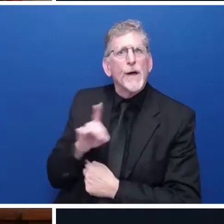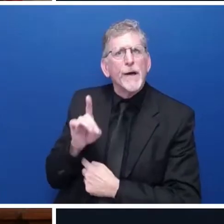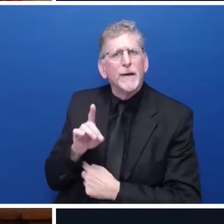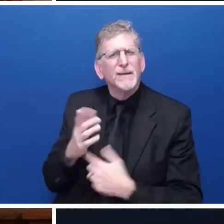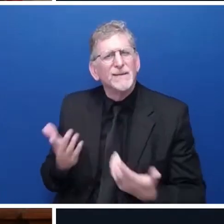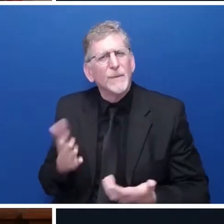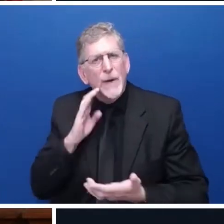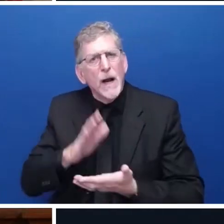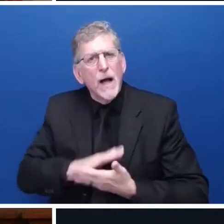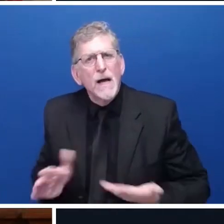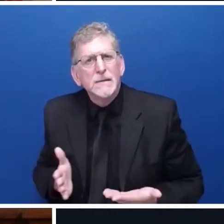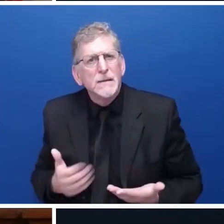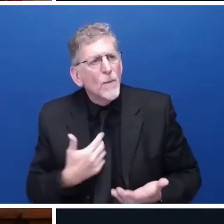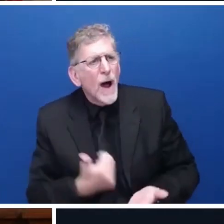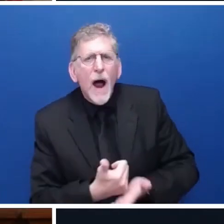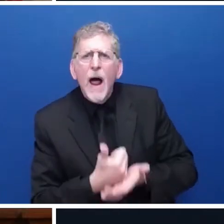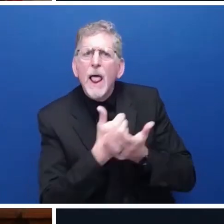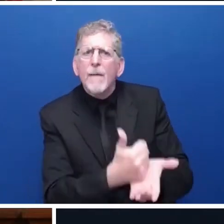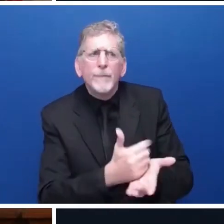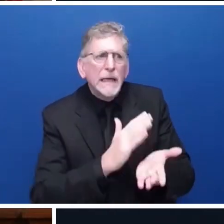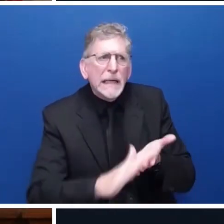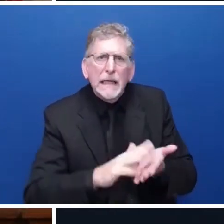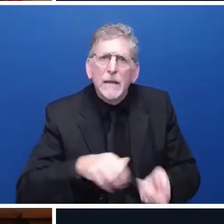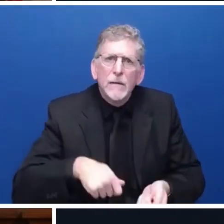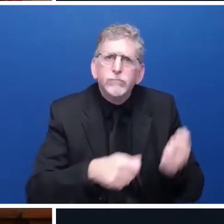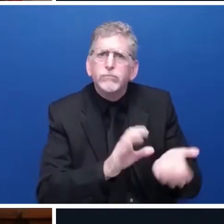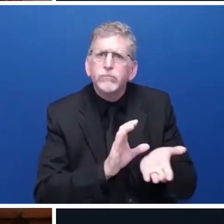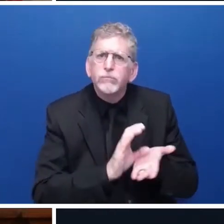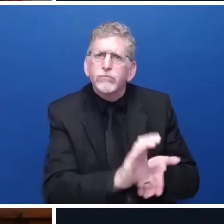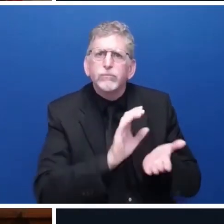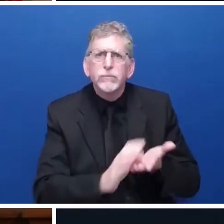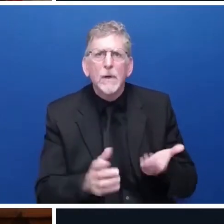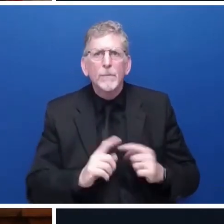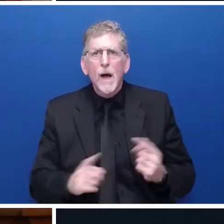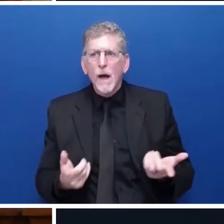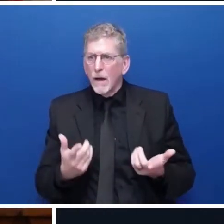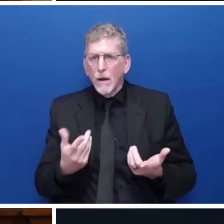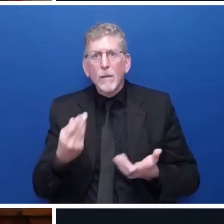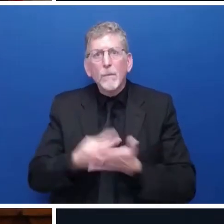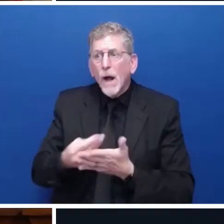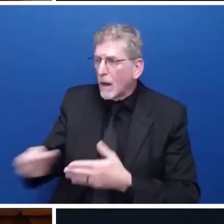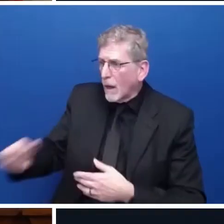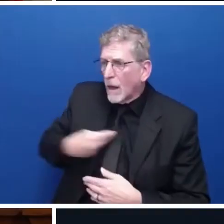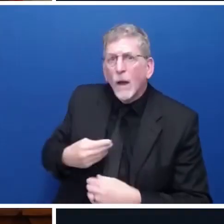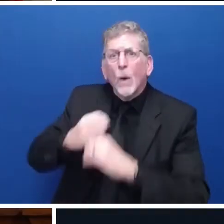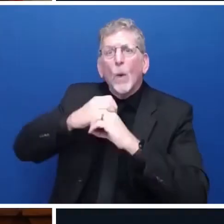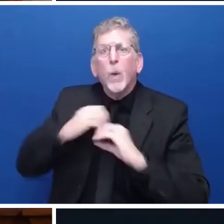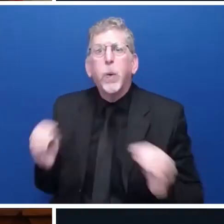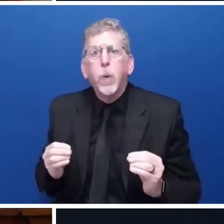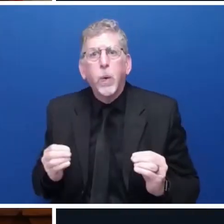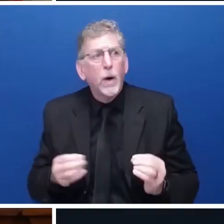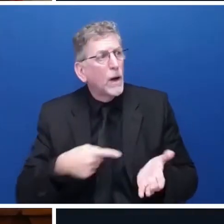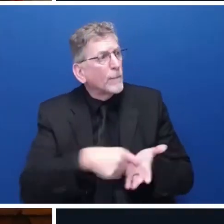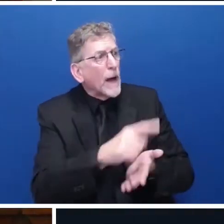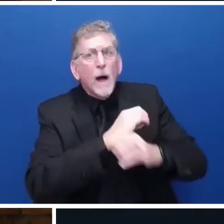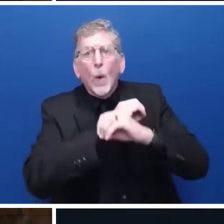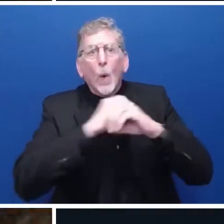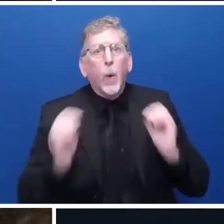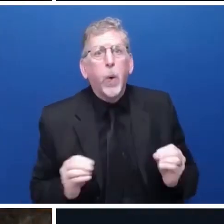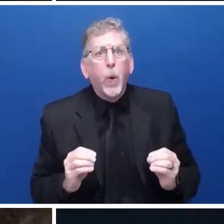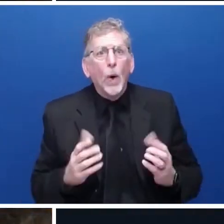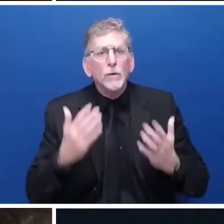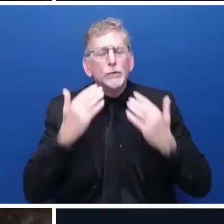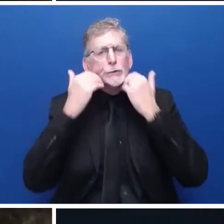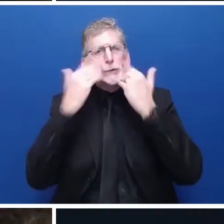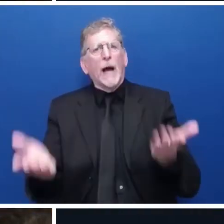getting paid. It's a shame. So you have to think about it. We have, in case you didn't know, a pretty large snowstorm out there. One of the great things